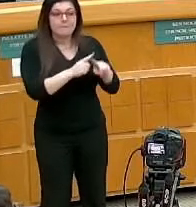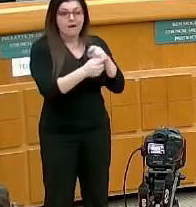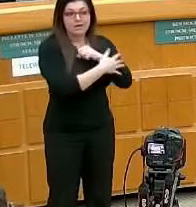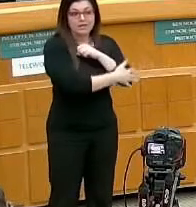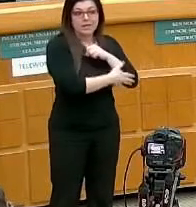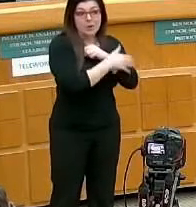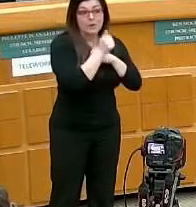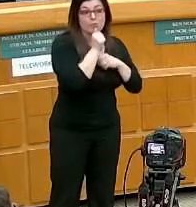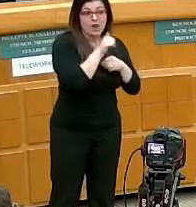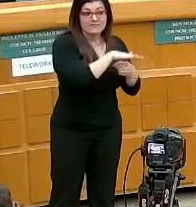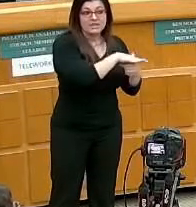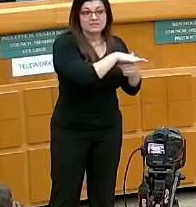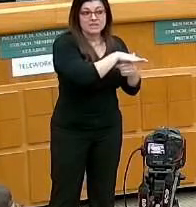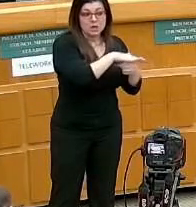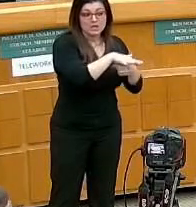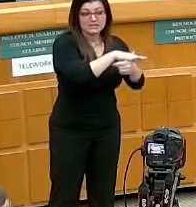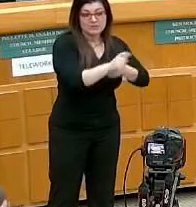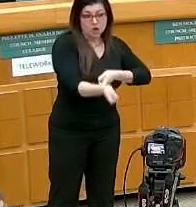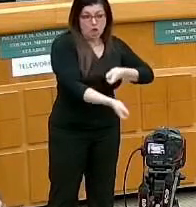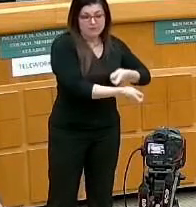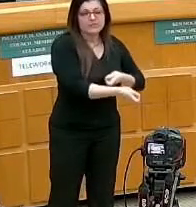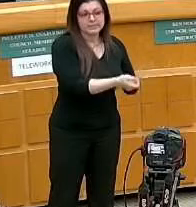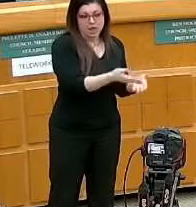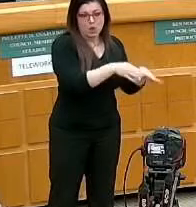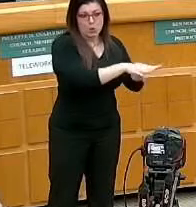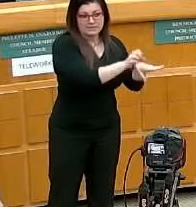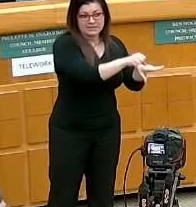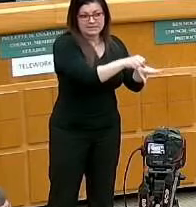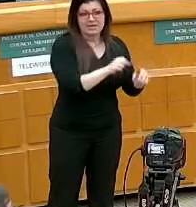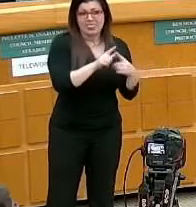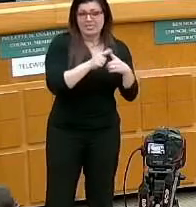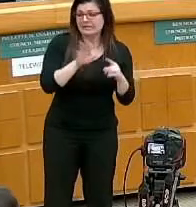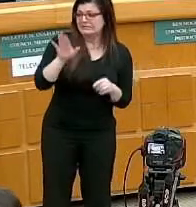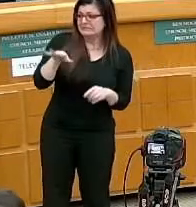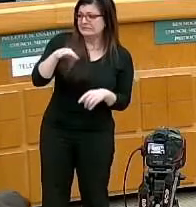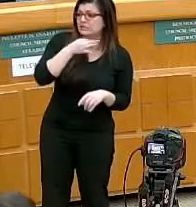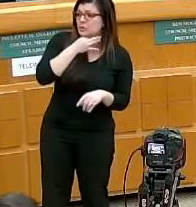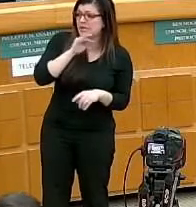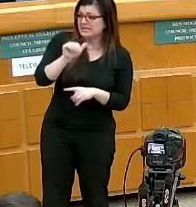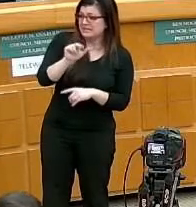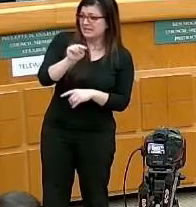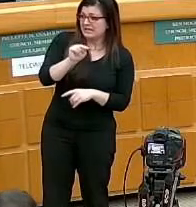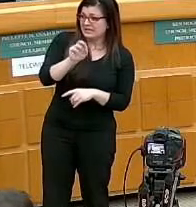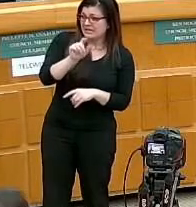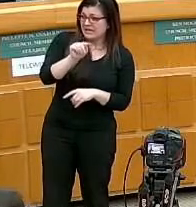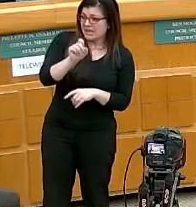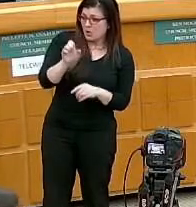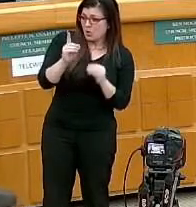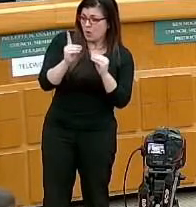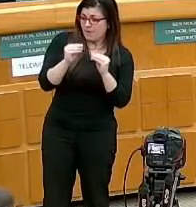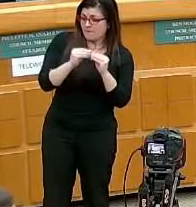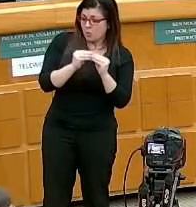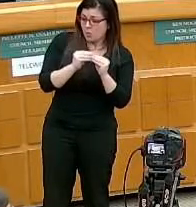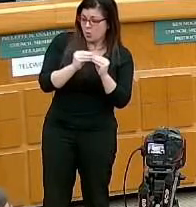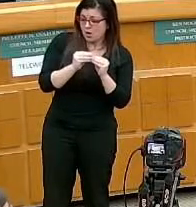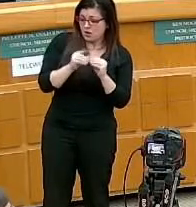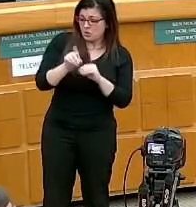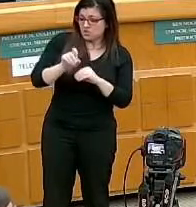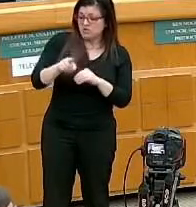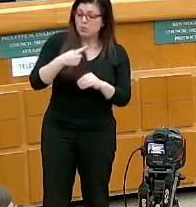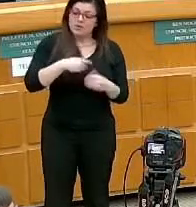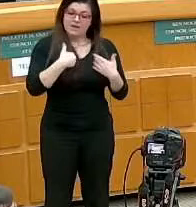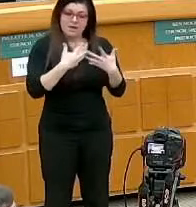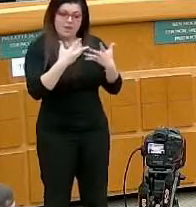courses. Okay, just one last question for Annette. I don't know if you can answer this, but we've been getting also a lot of phone calls about